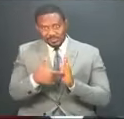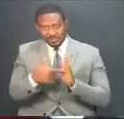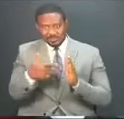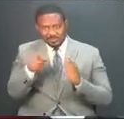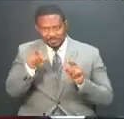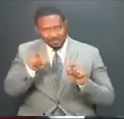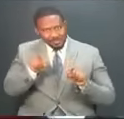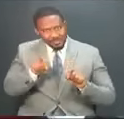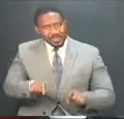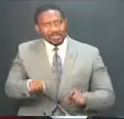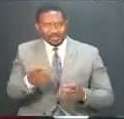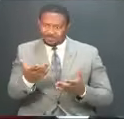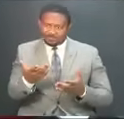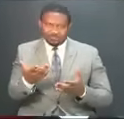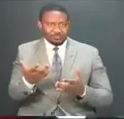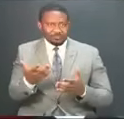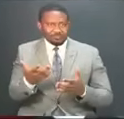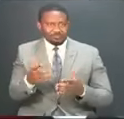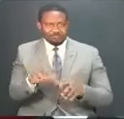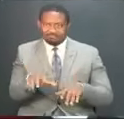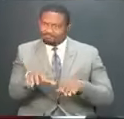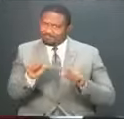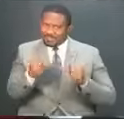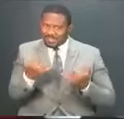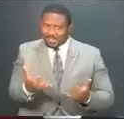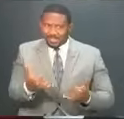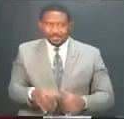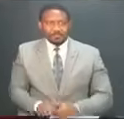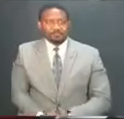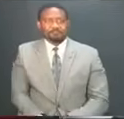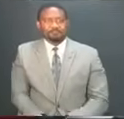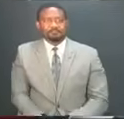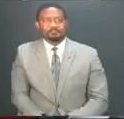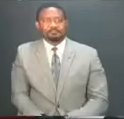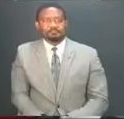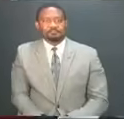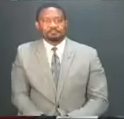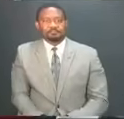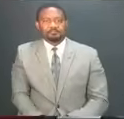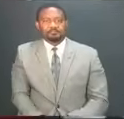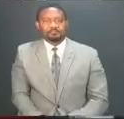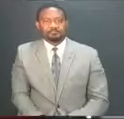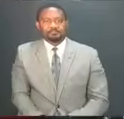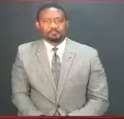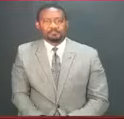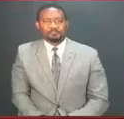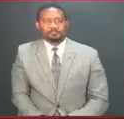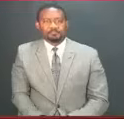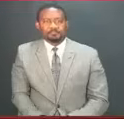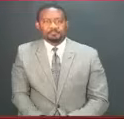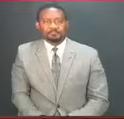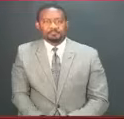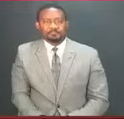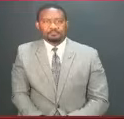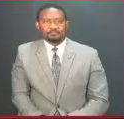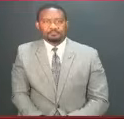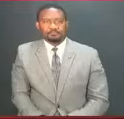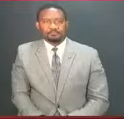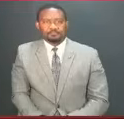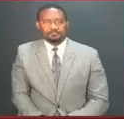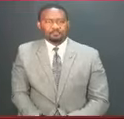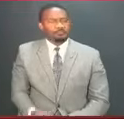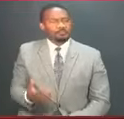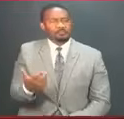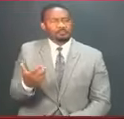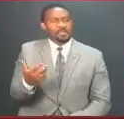taken. I so move, Mr. Speaker. So committee, come and second. You can go back to the seat. Honorable members, who moved the motion?